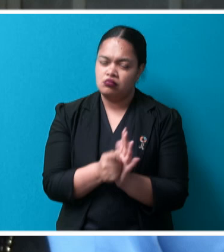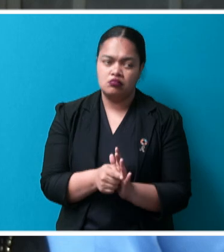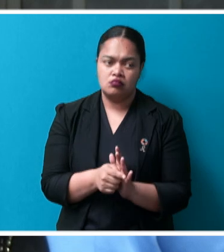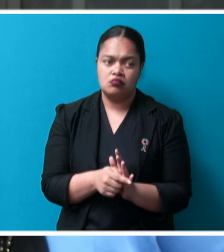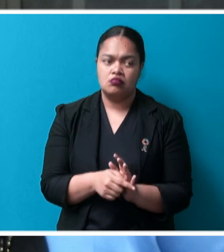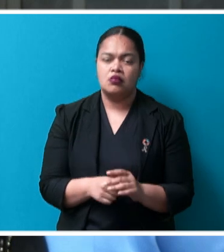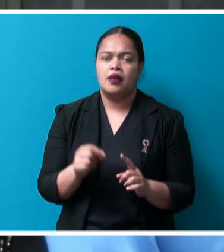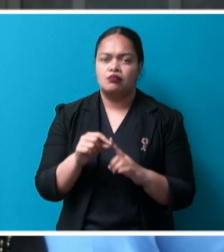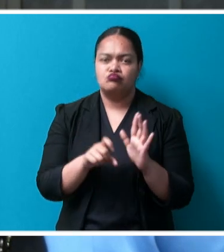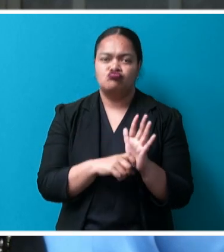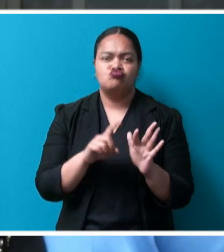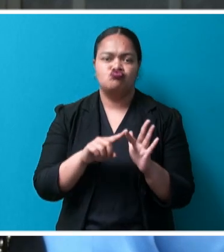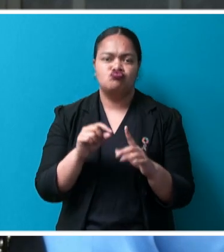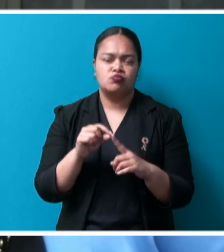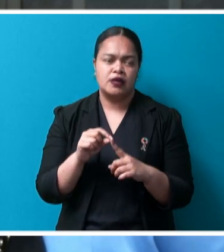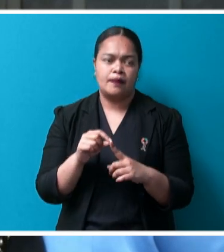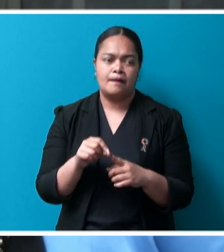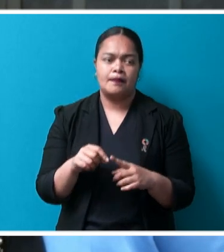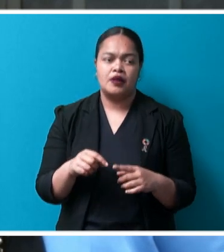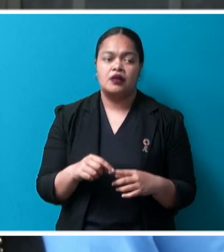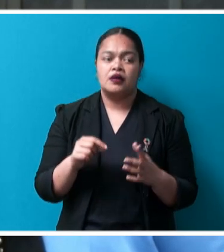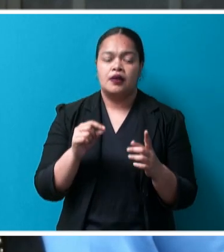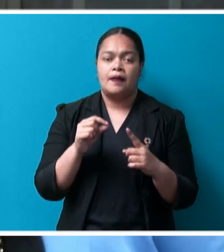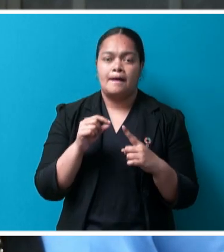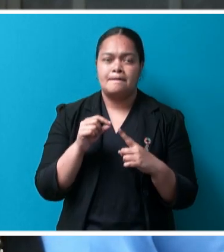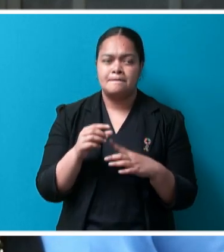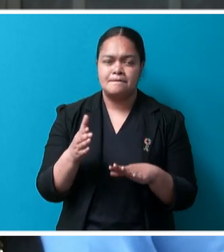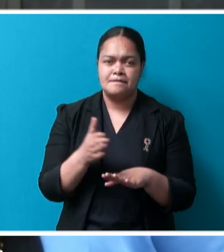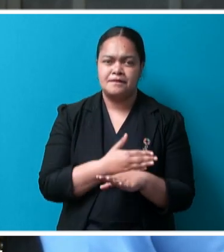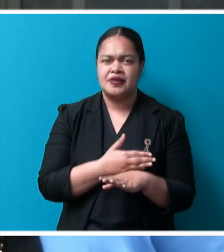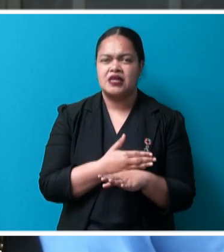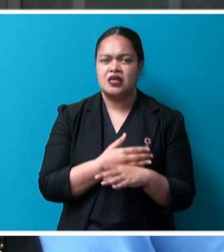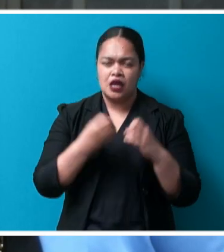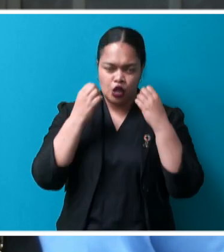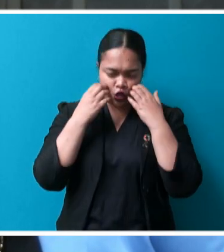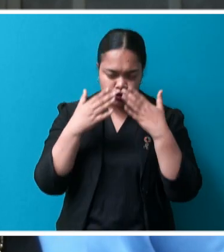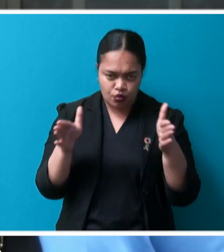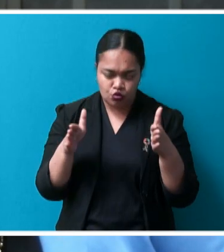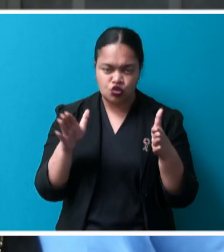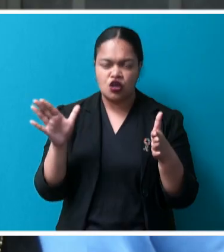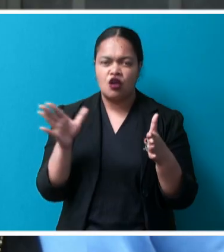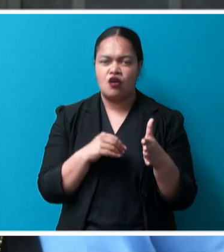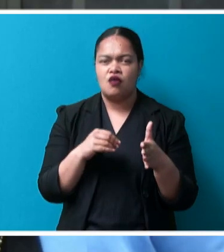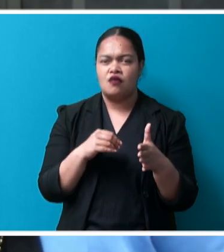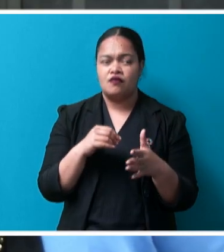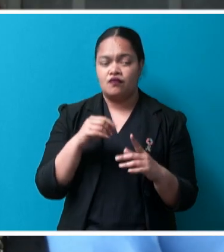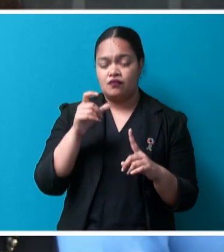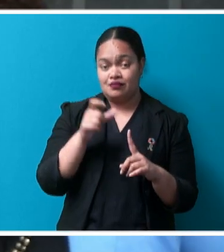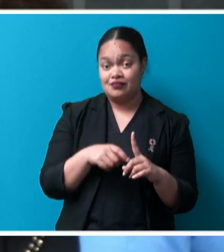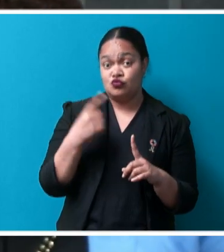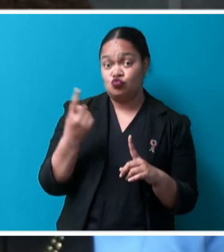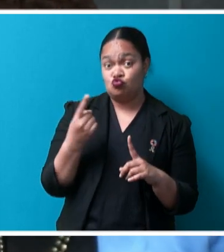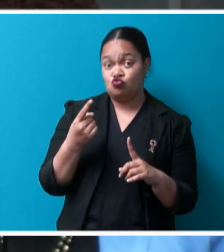PrEP, which is short for pre-exposure prophylaxis, a medicine that a person who is HIV